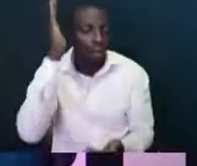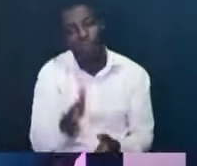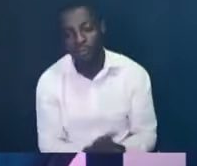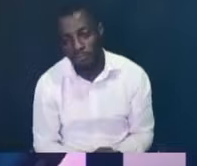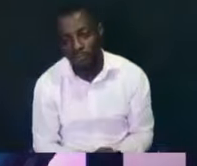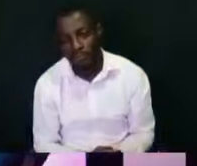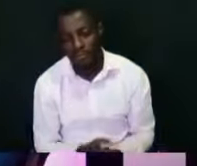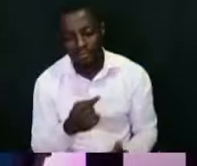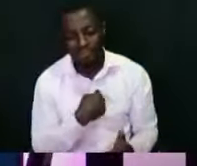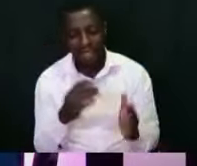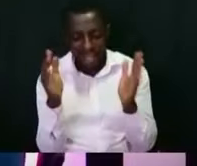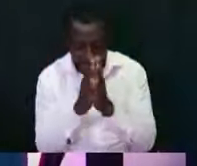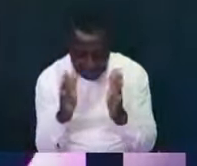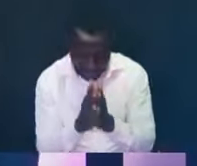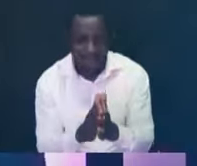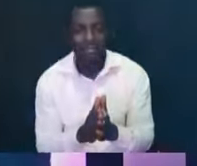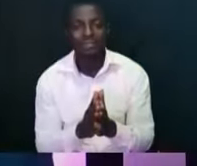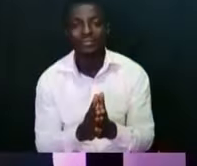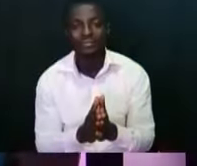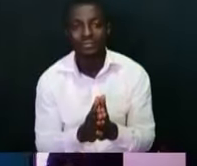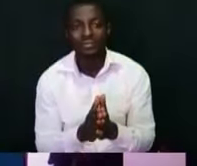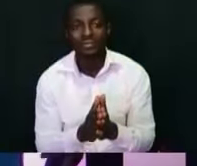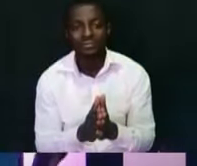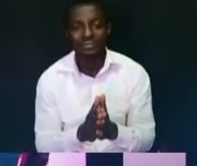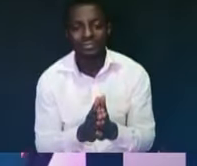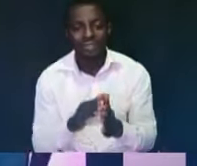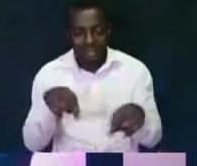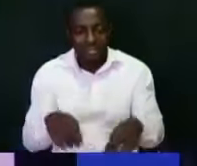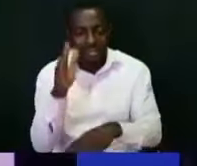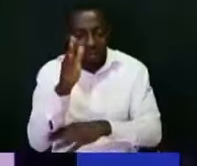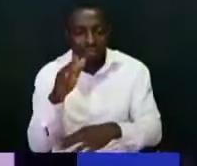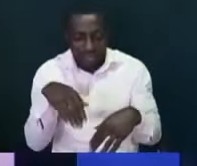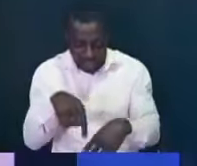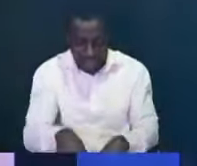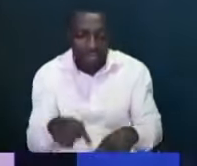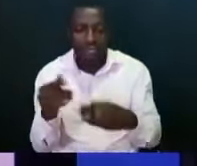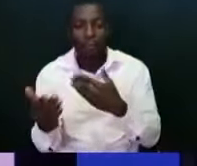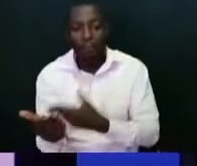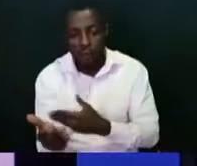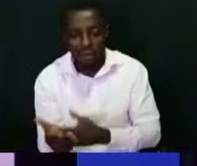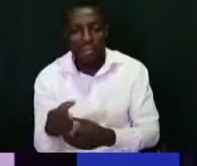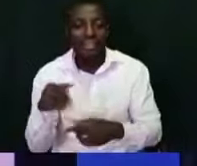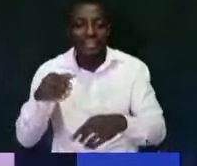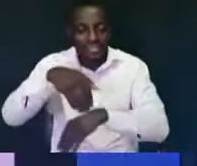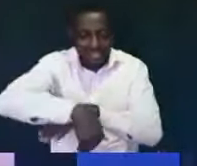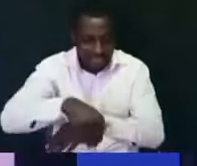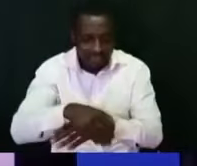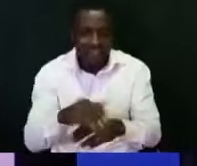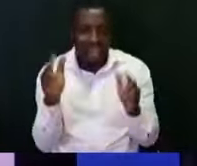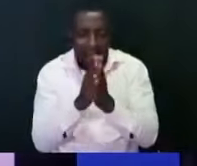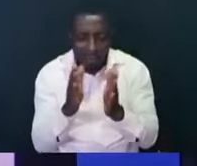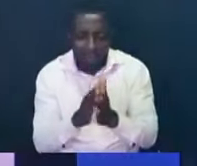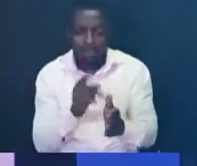evening or this morning wherever you are or this afternoon wherever you that we